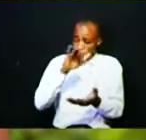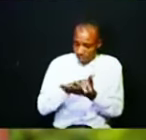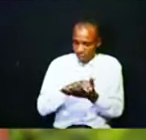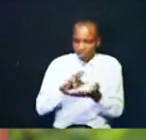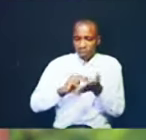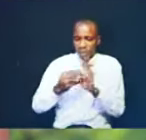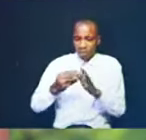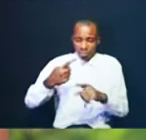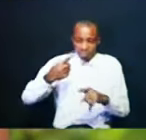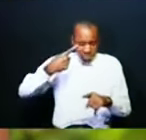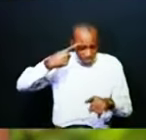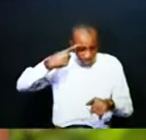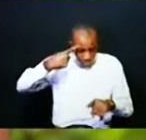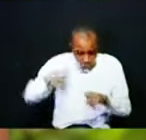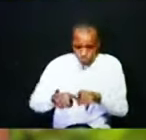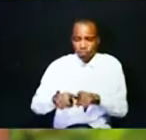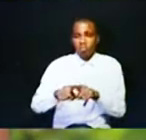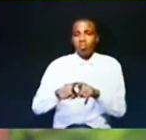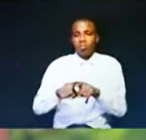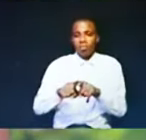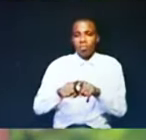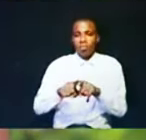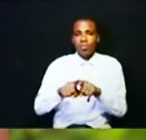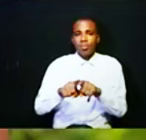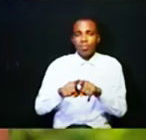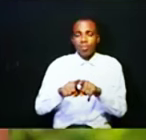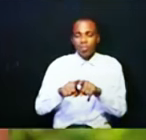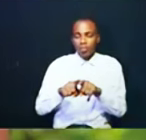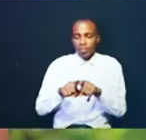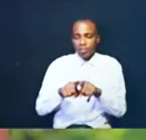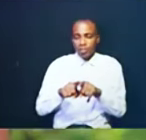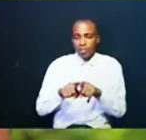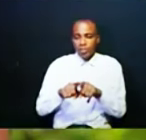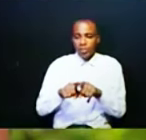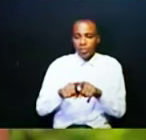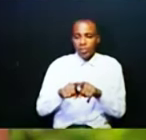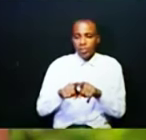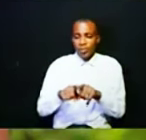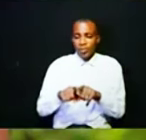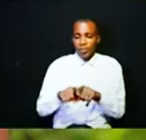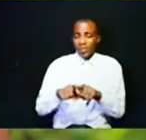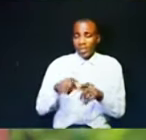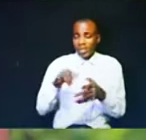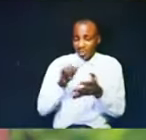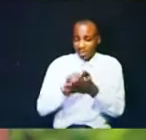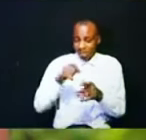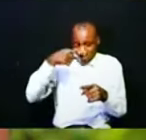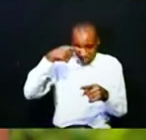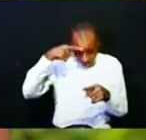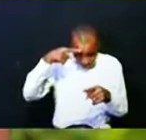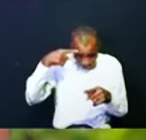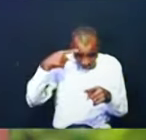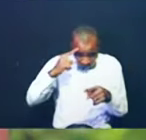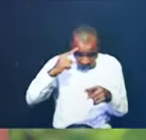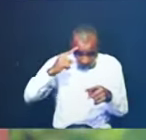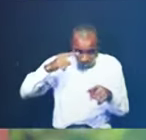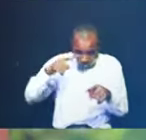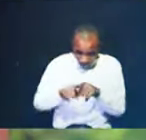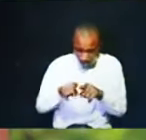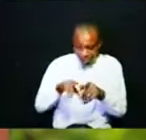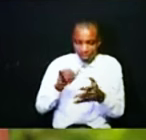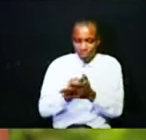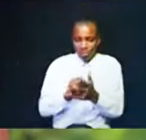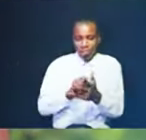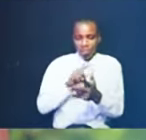a three-way relationship in which the couple is accountable to God who acts as a witness.